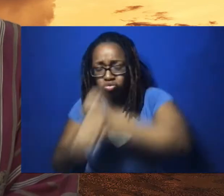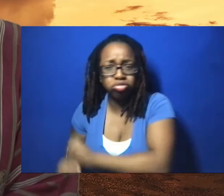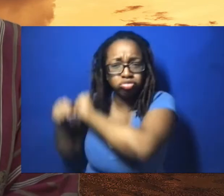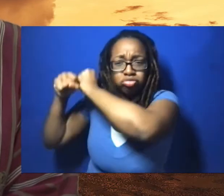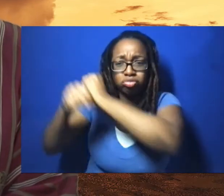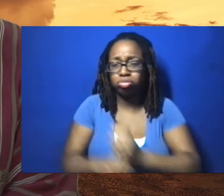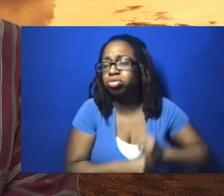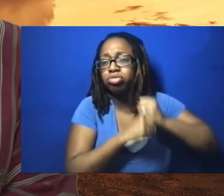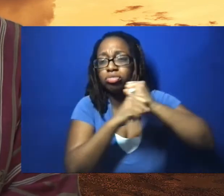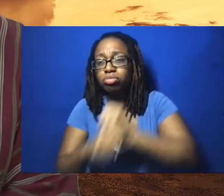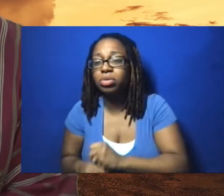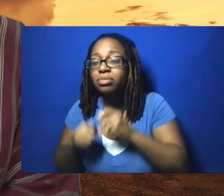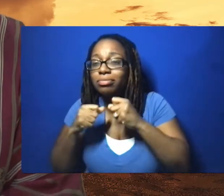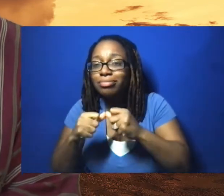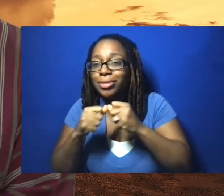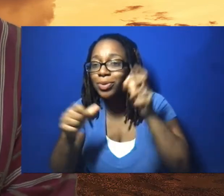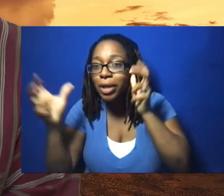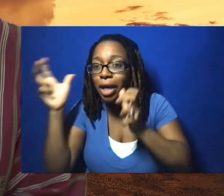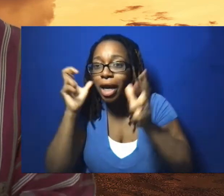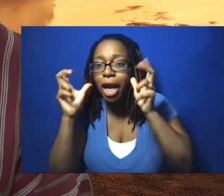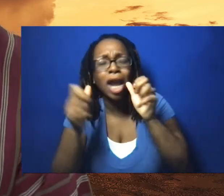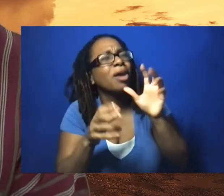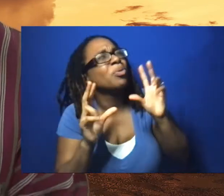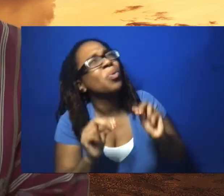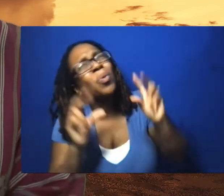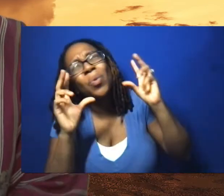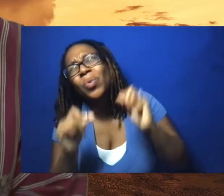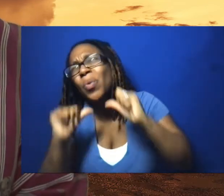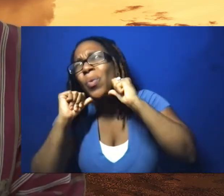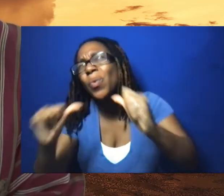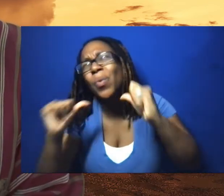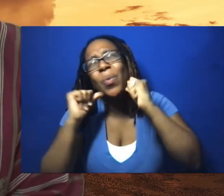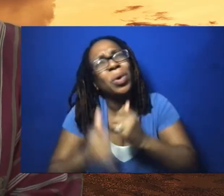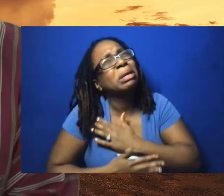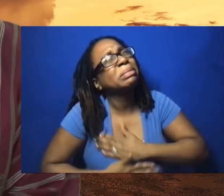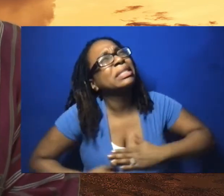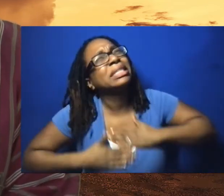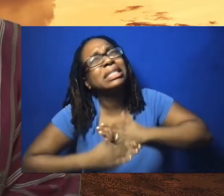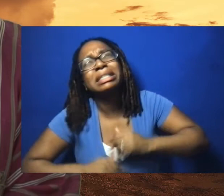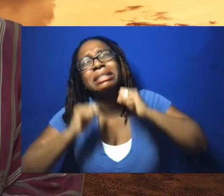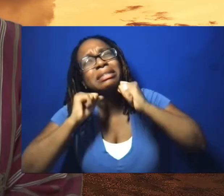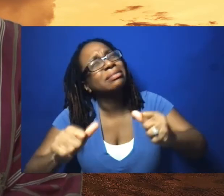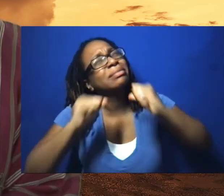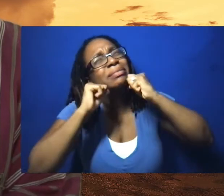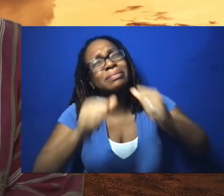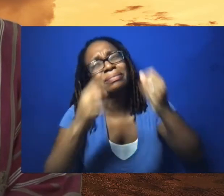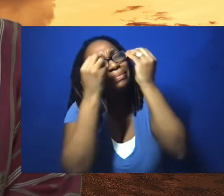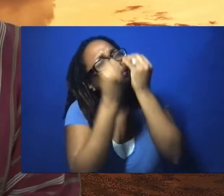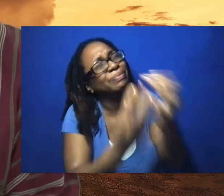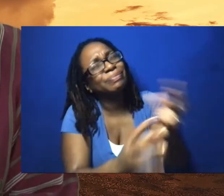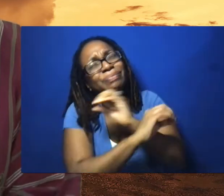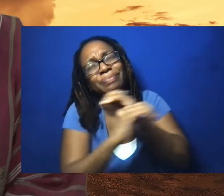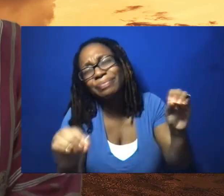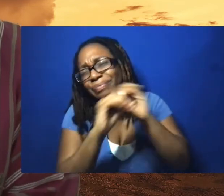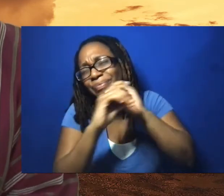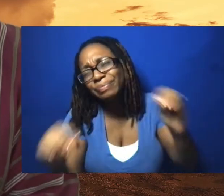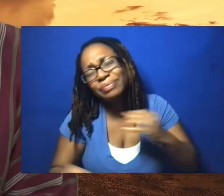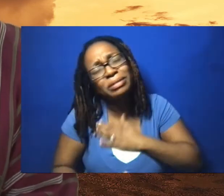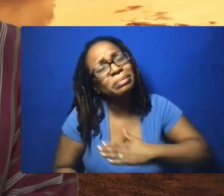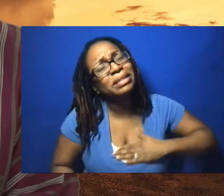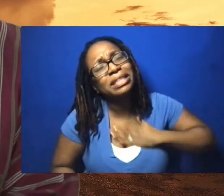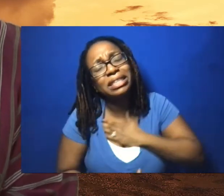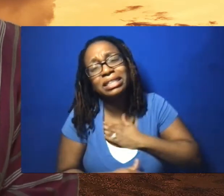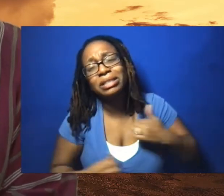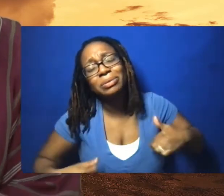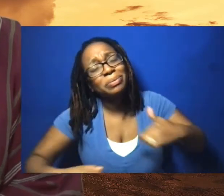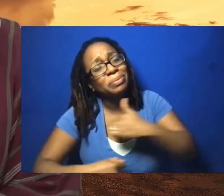Please Mufunga, don't Mufunga, no Mufunga, don't. Please Mufunga, don't Mufunga, don't Mufunga, don't. We love